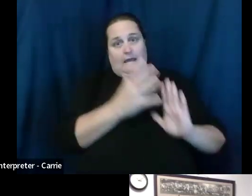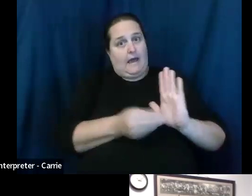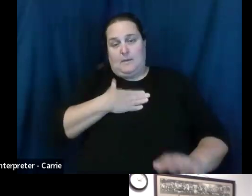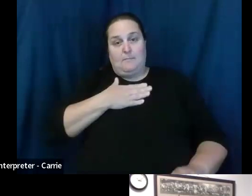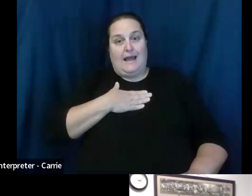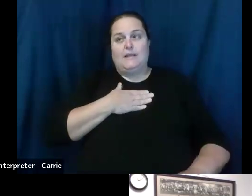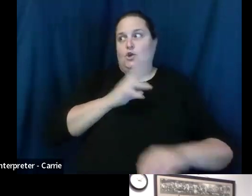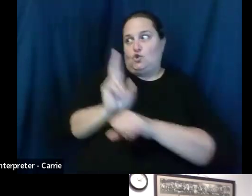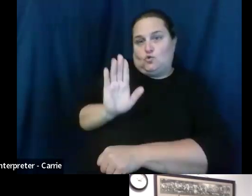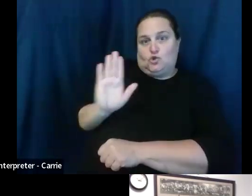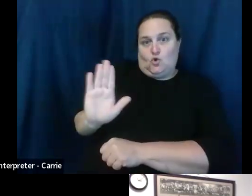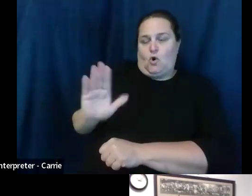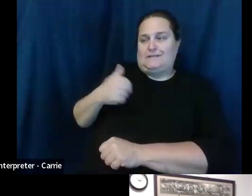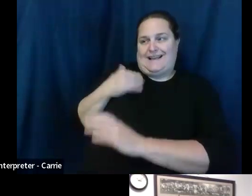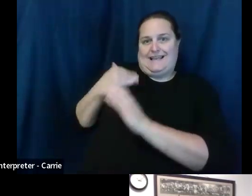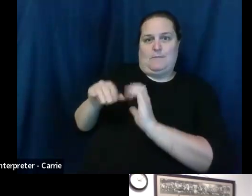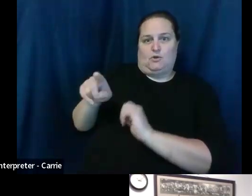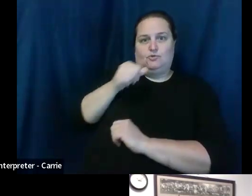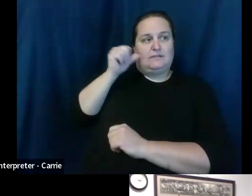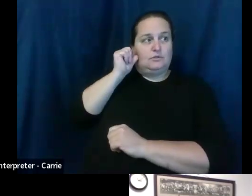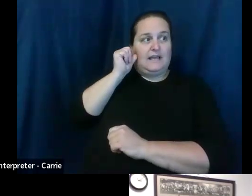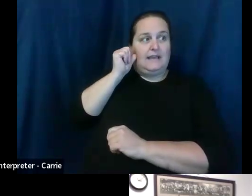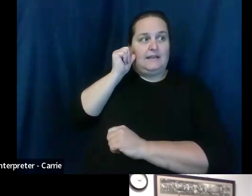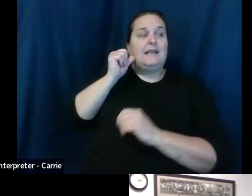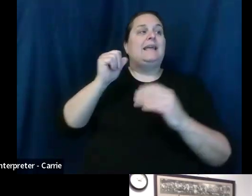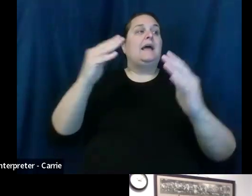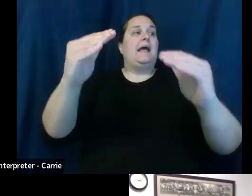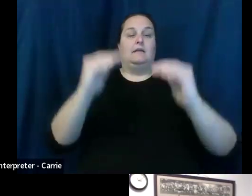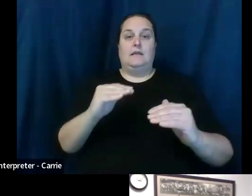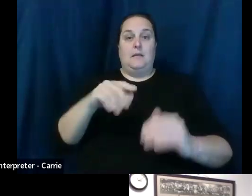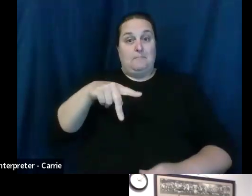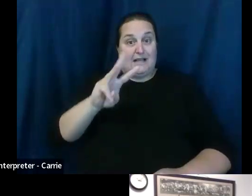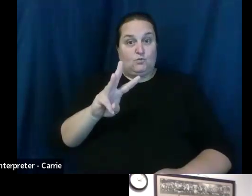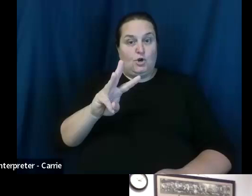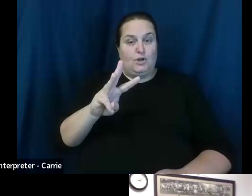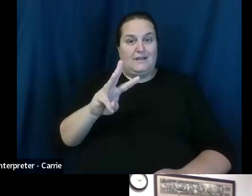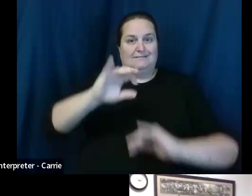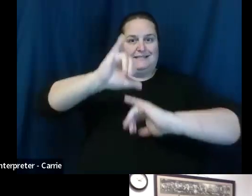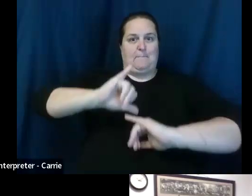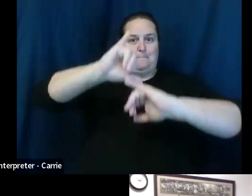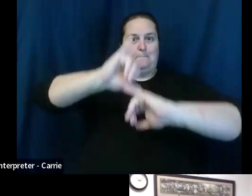user, and then a 3-digit number, and it will be the exact same for the password.